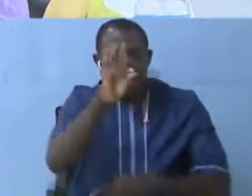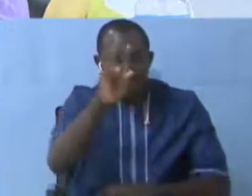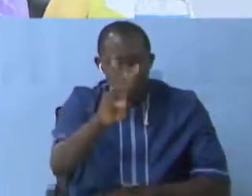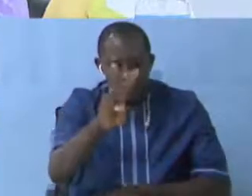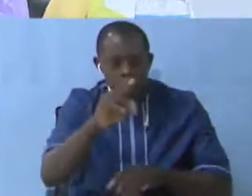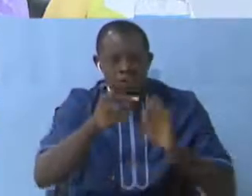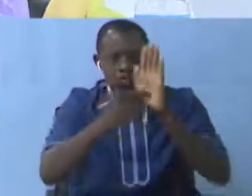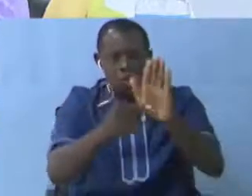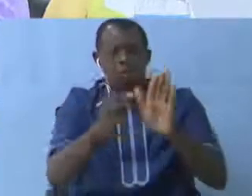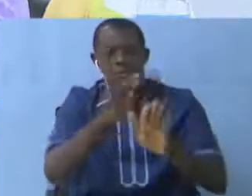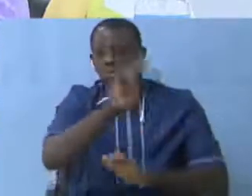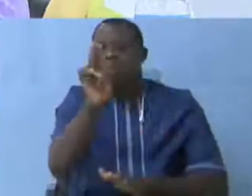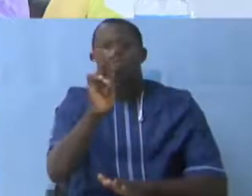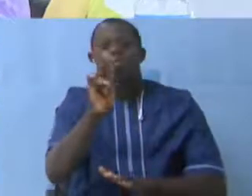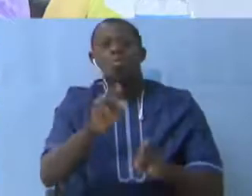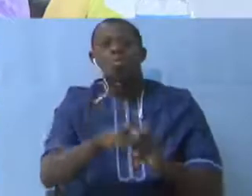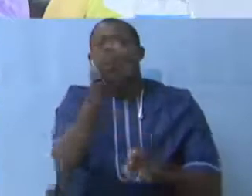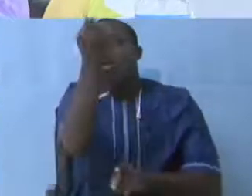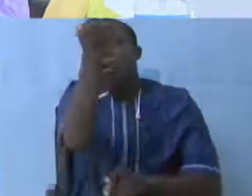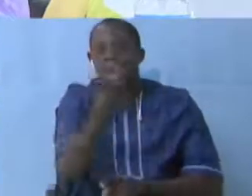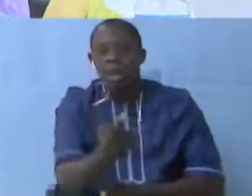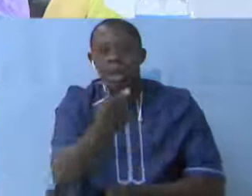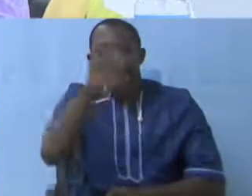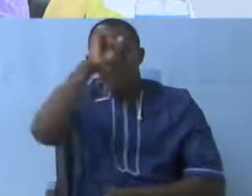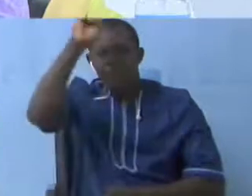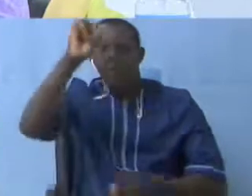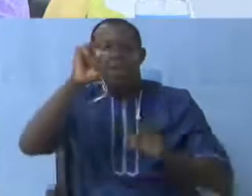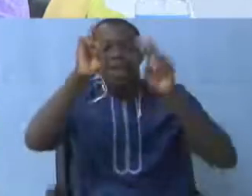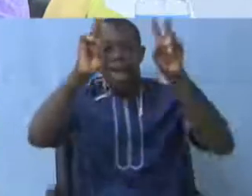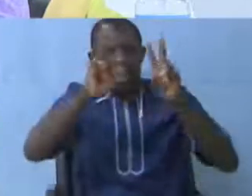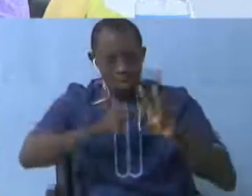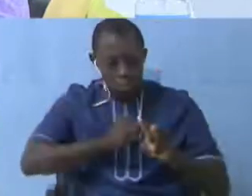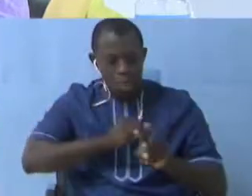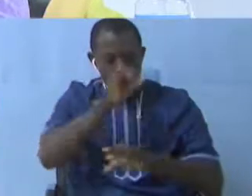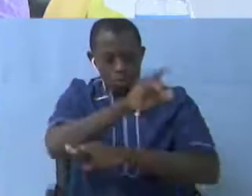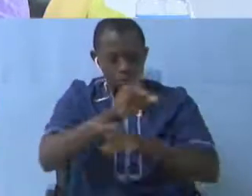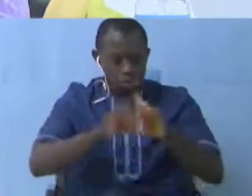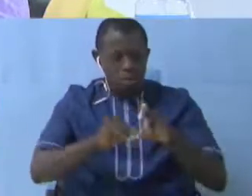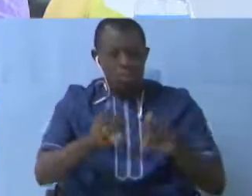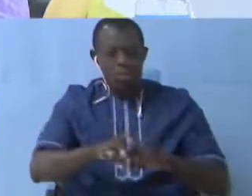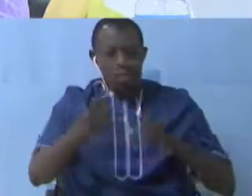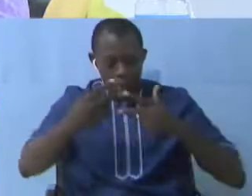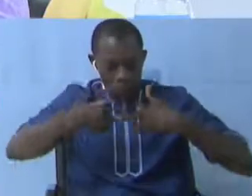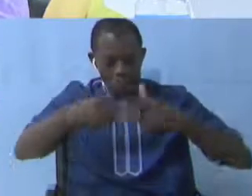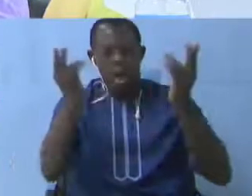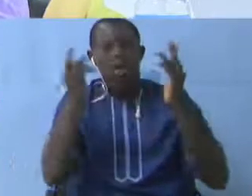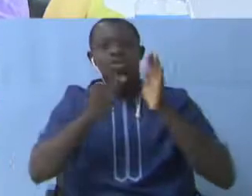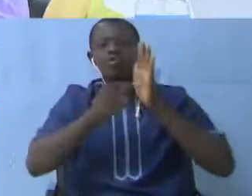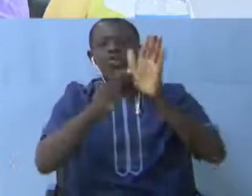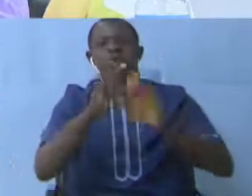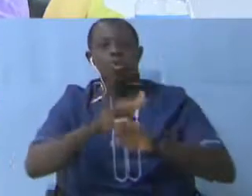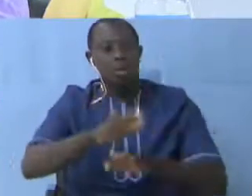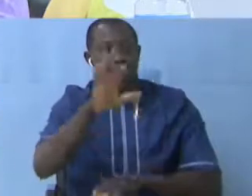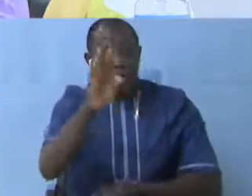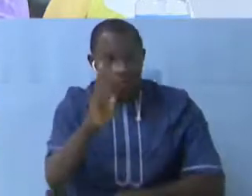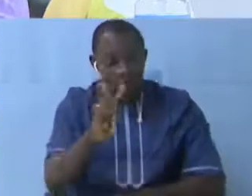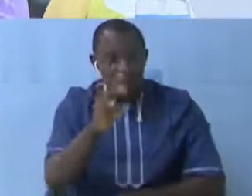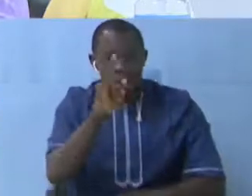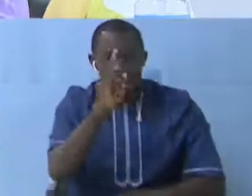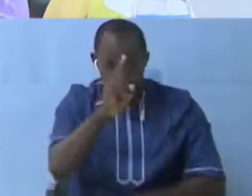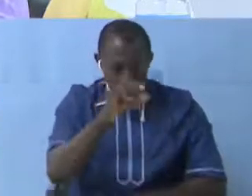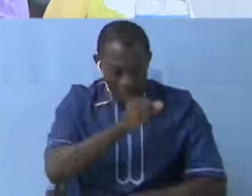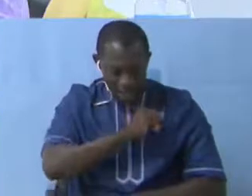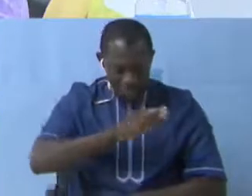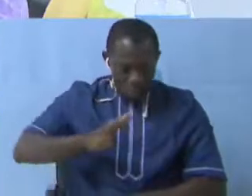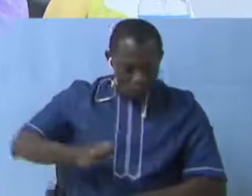position of the president, the outgoing president. jamono boobu daanaka amuñ bunte tasekaay xibaar si réew mi ndax jamono boobu